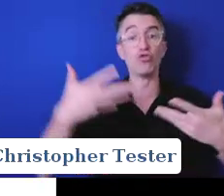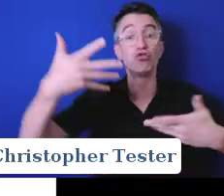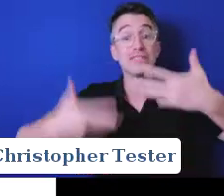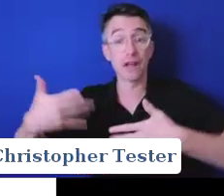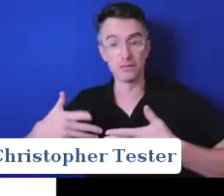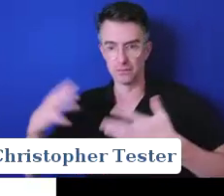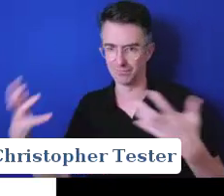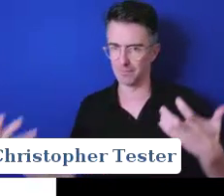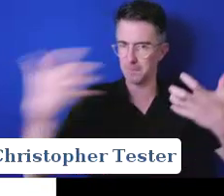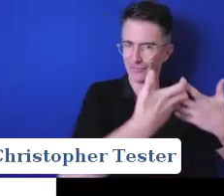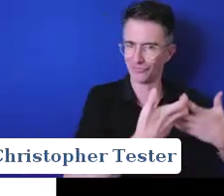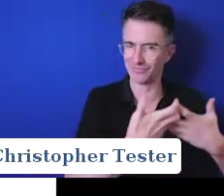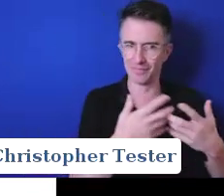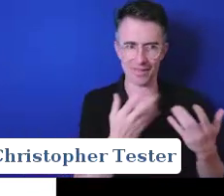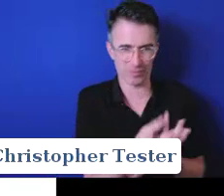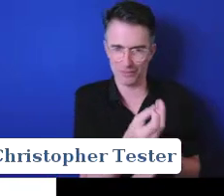and that there is no